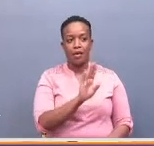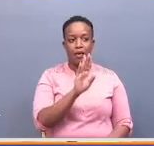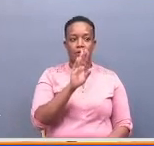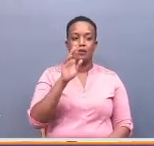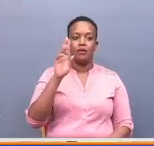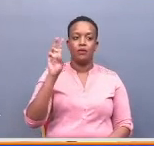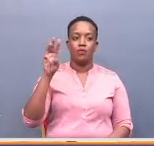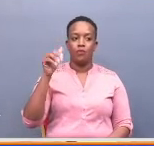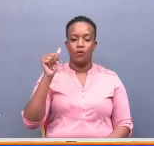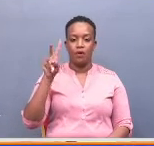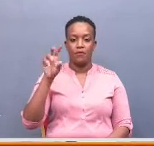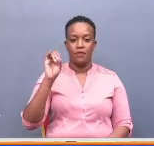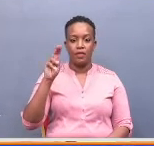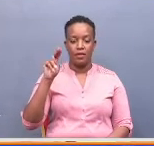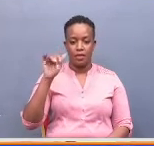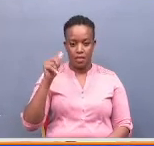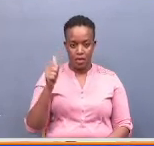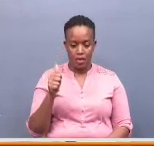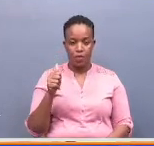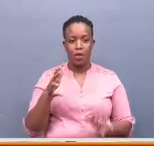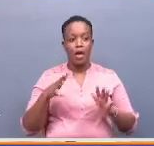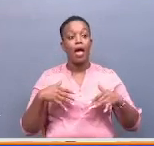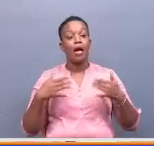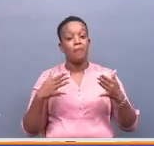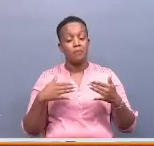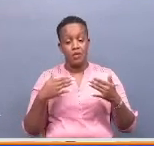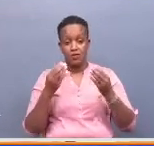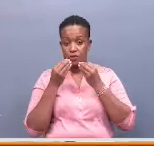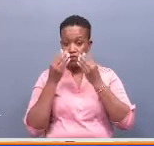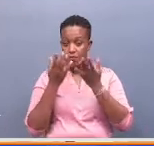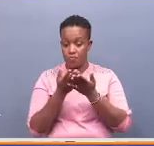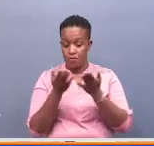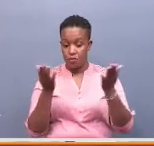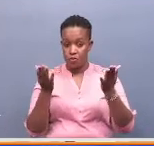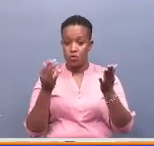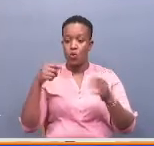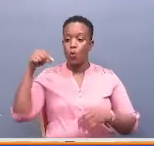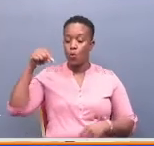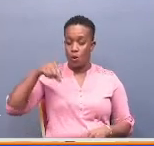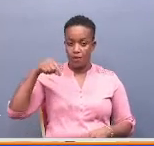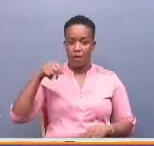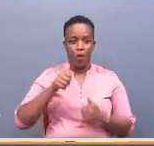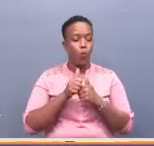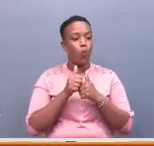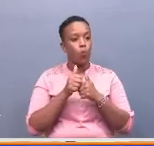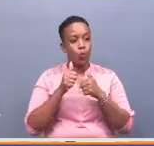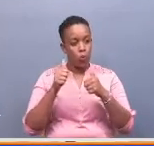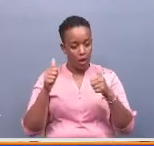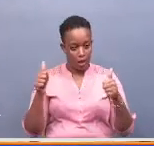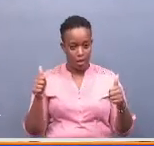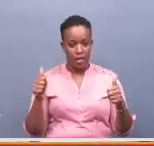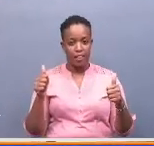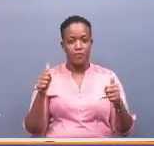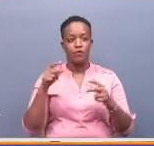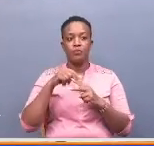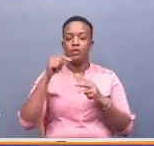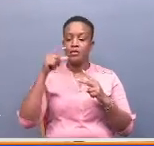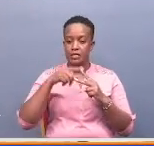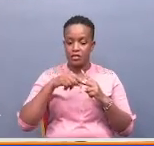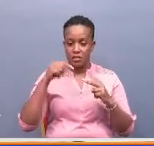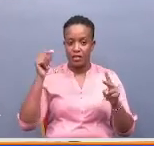And we are pleased to inform you that you qualify for nomination unopposed as governor for Machakos